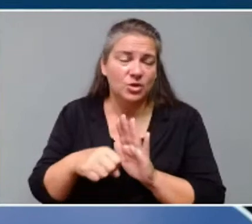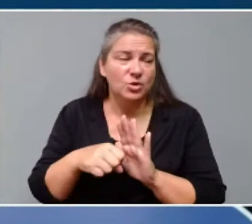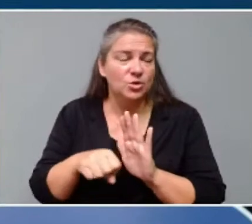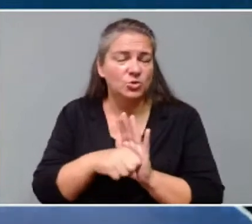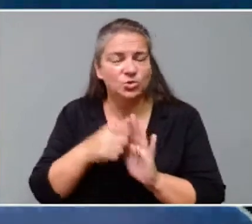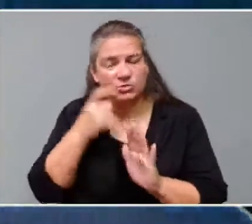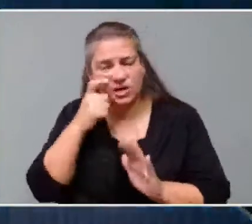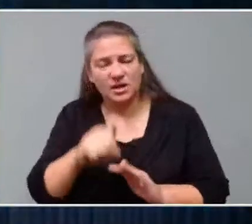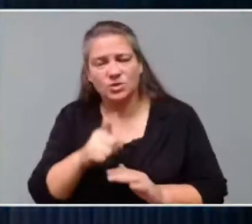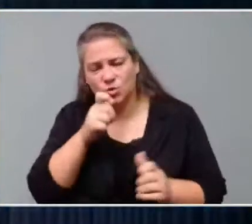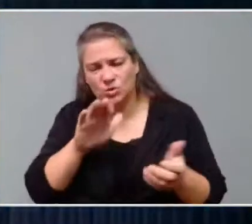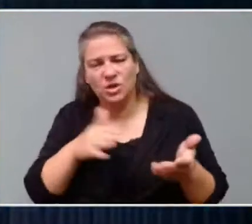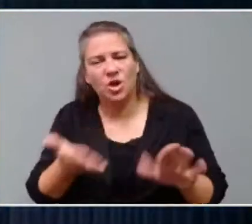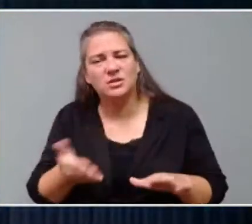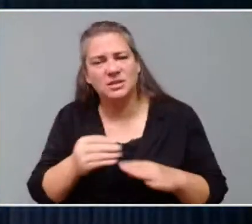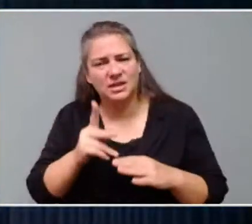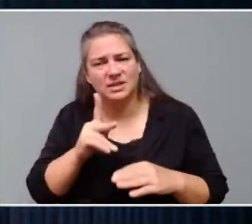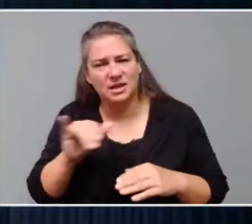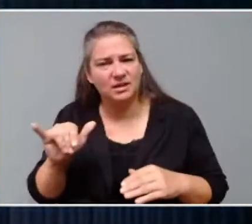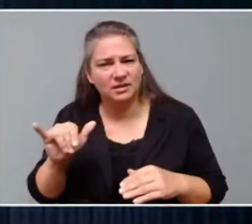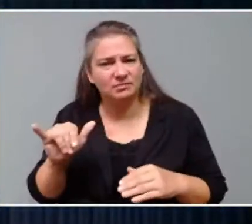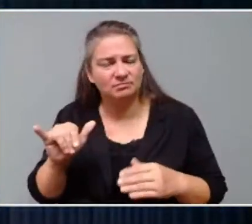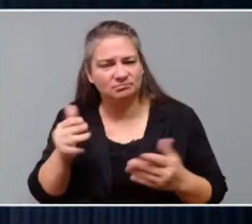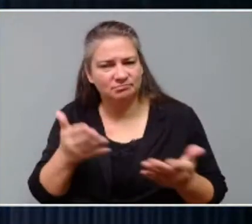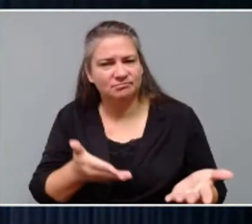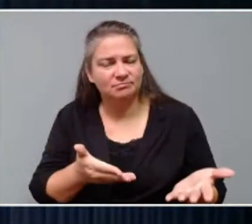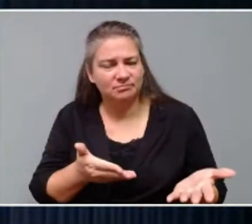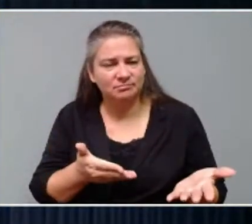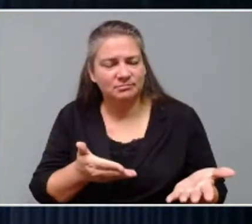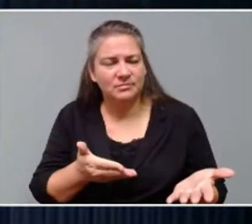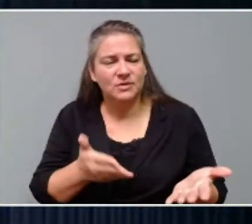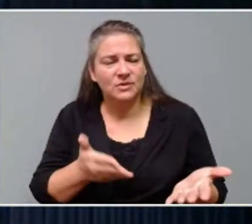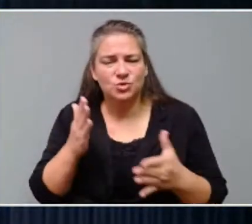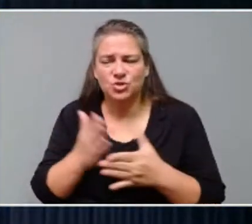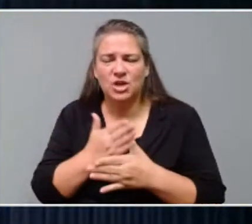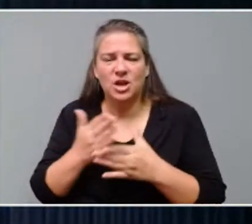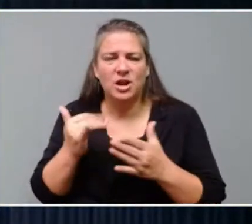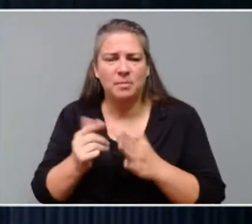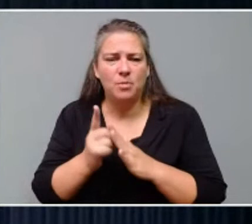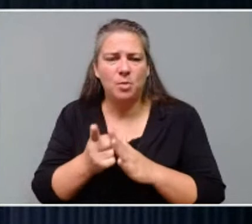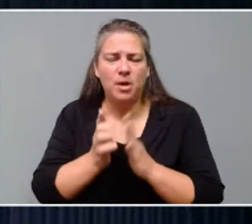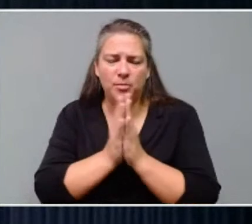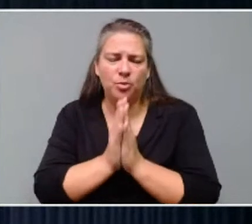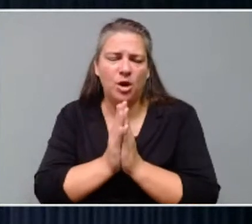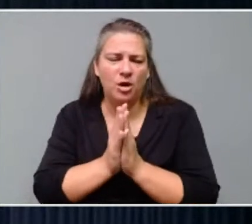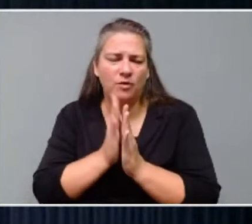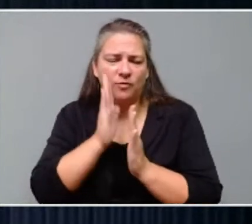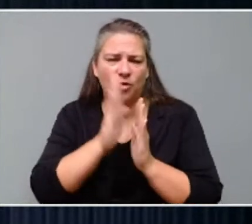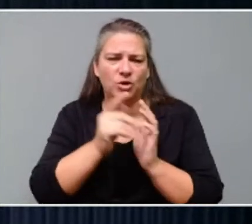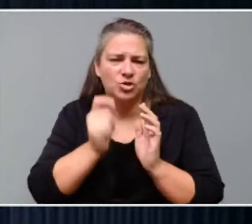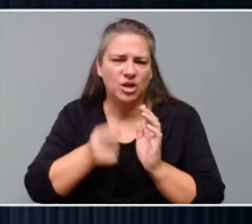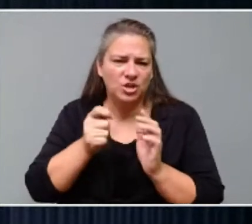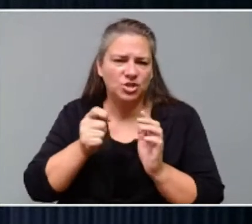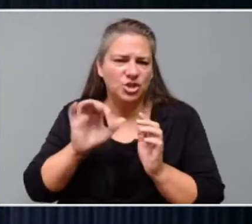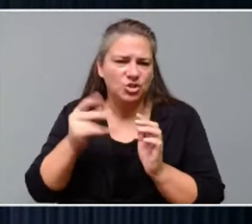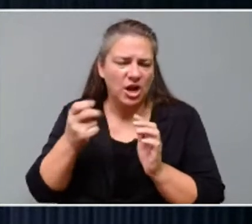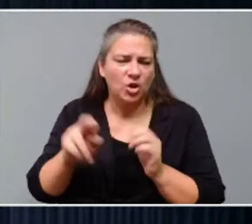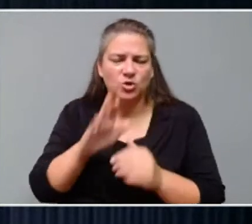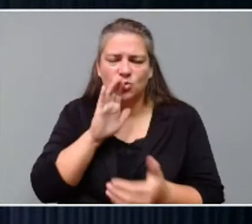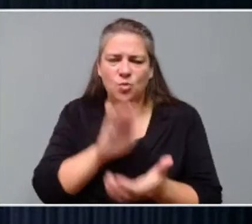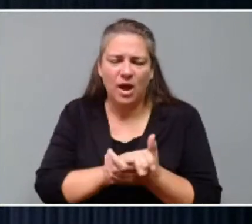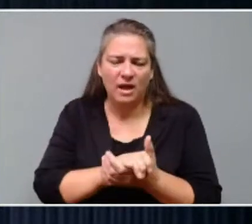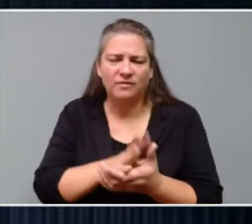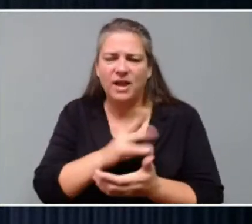invite all Kentuckians to share a little moment, a prayer for Judge Chandler, his wife Benita, his 3